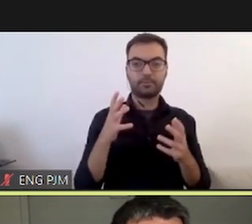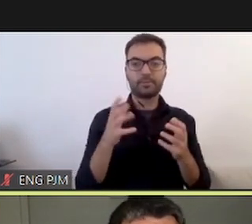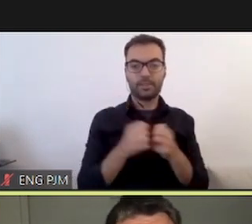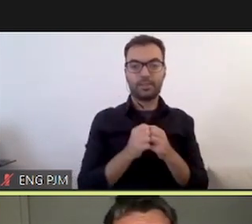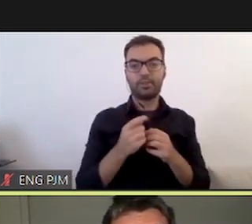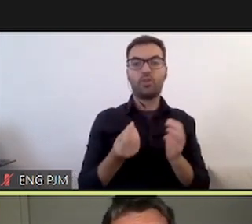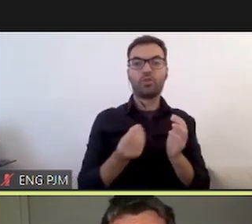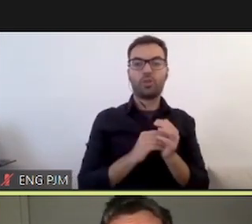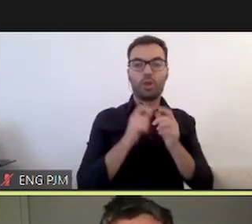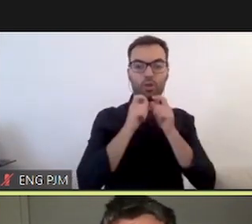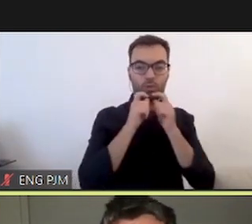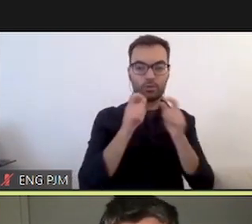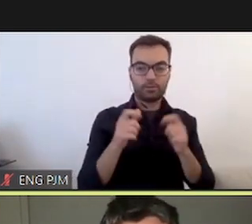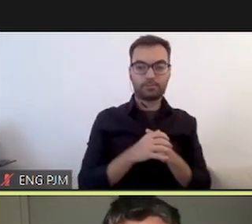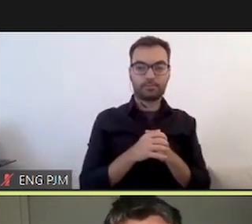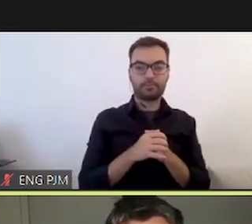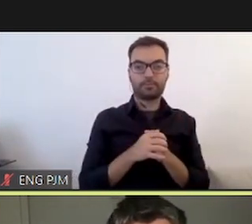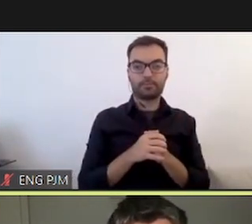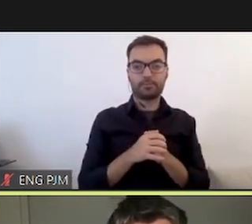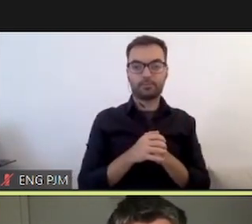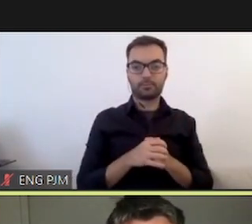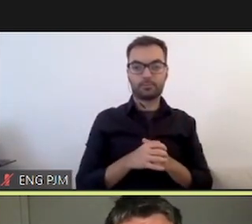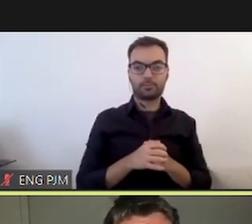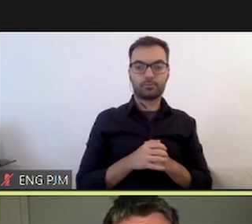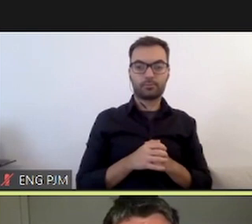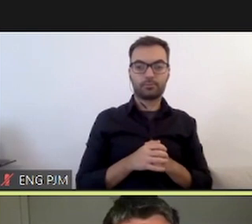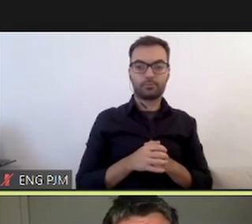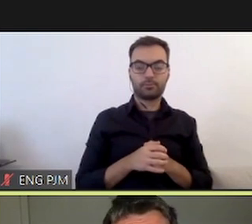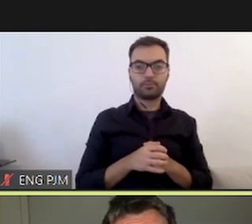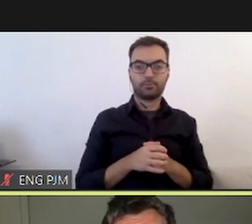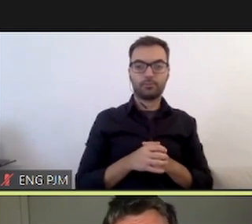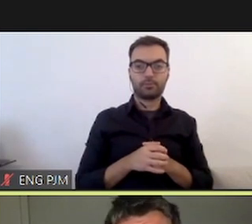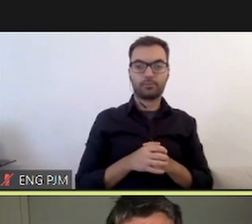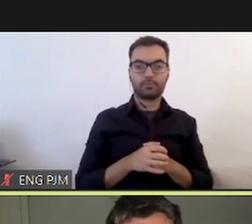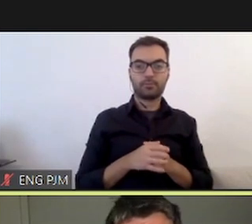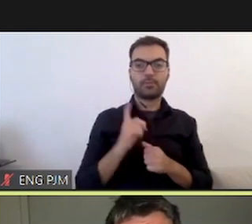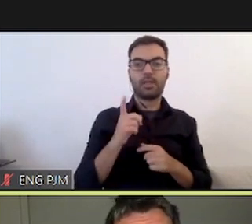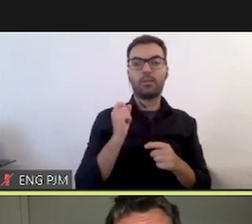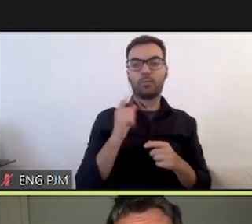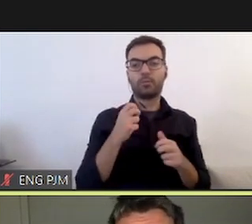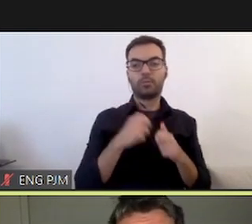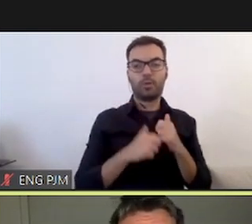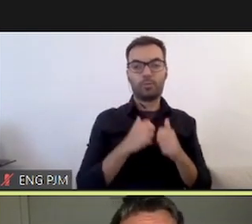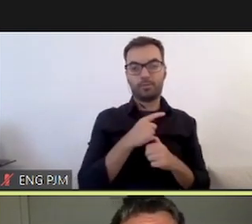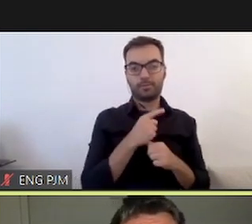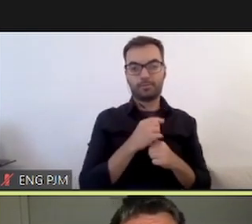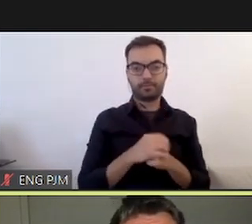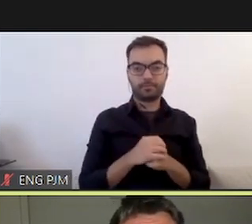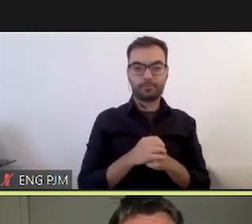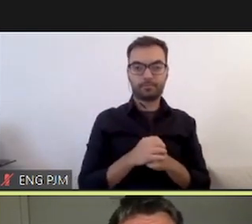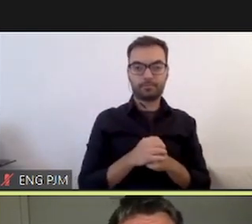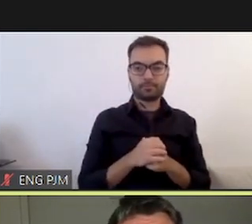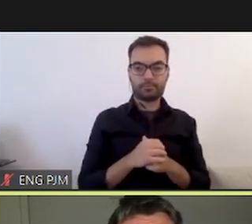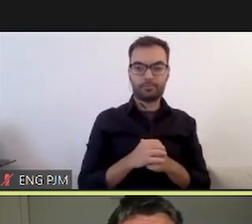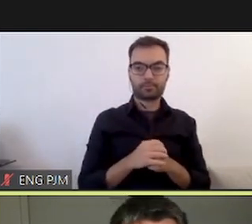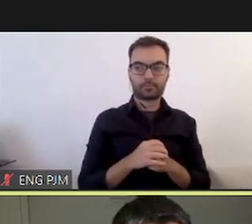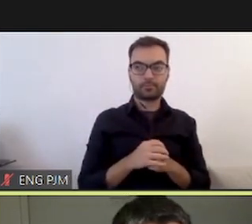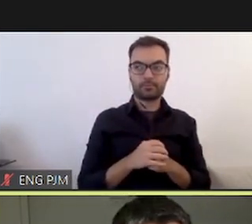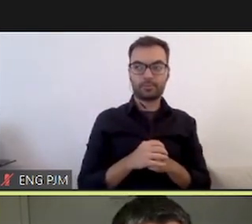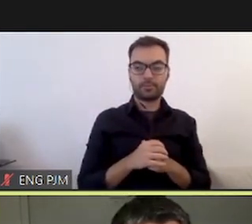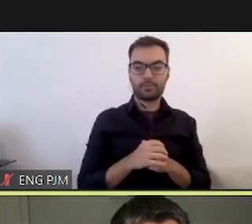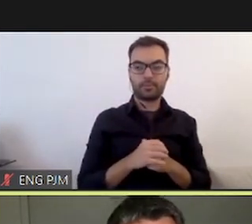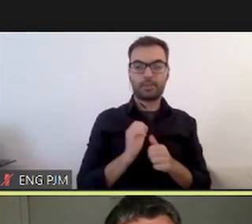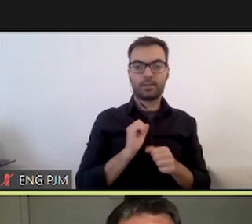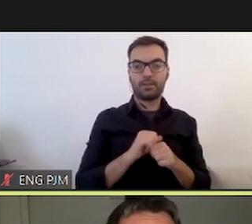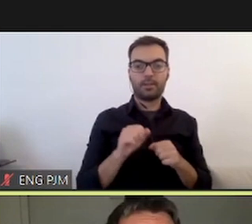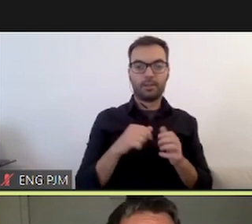ogłoszenia, but or add the commercial in English. But there is something wrong with this. Definitely, there is a screen